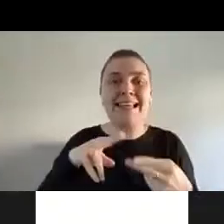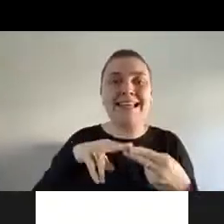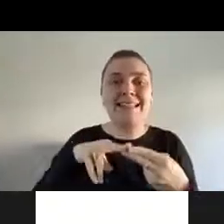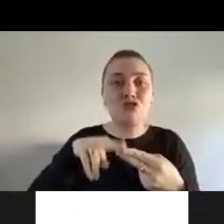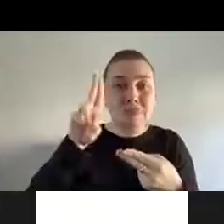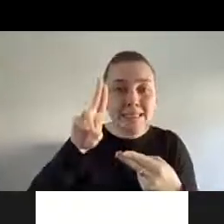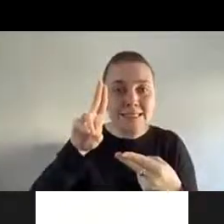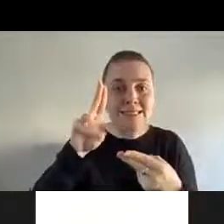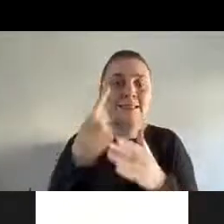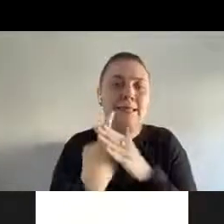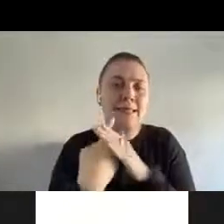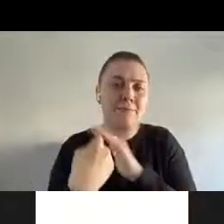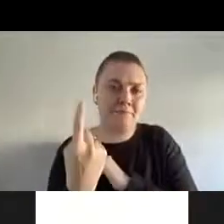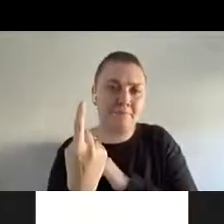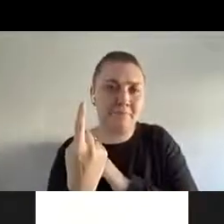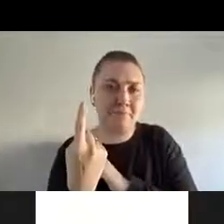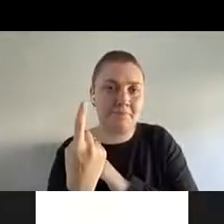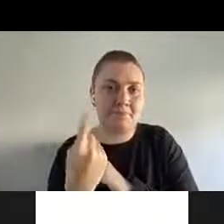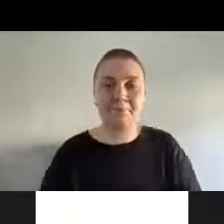our independence